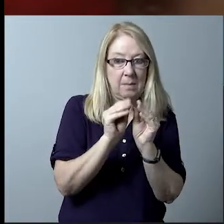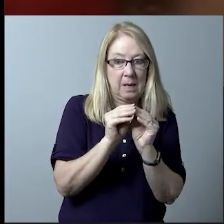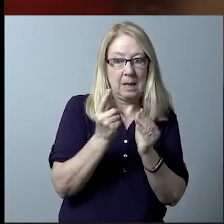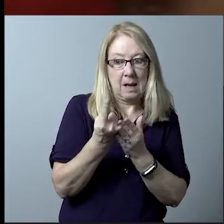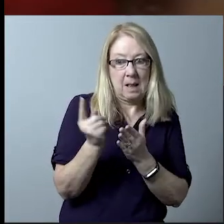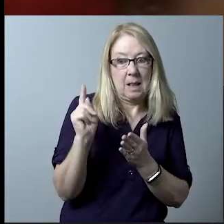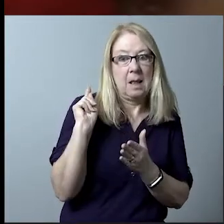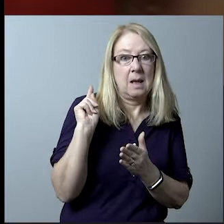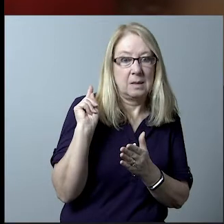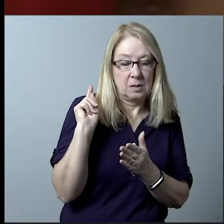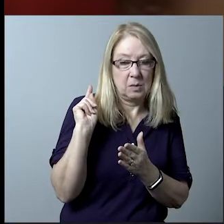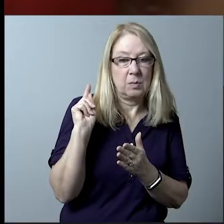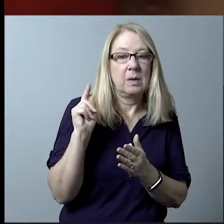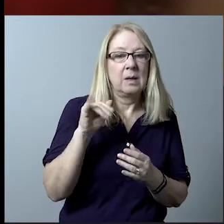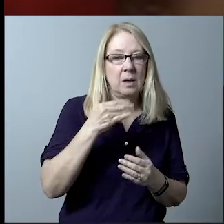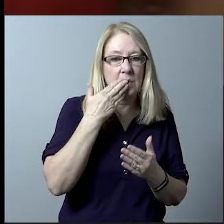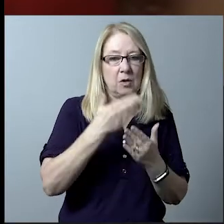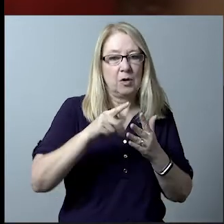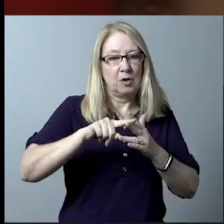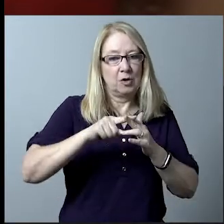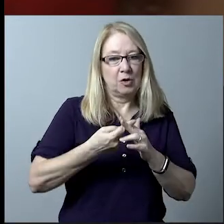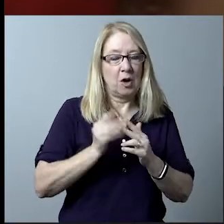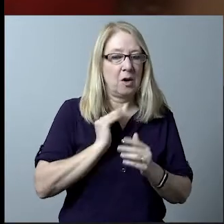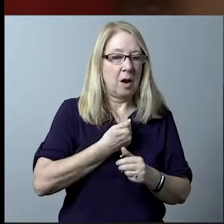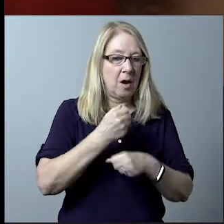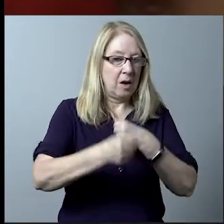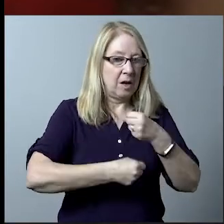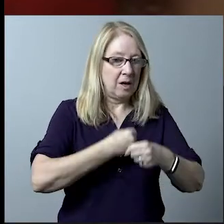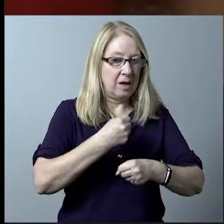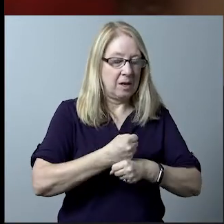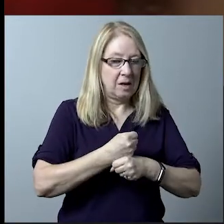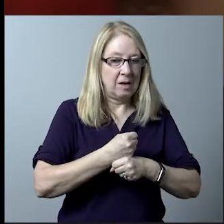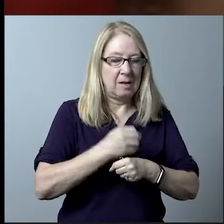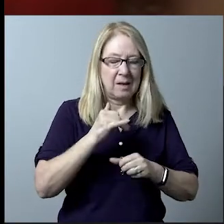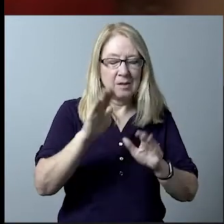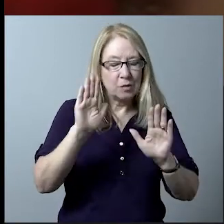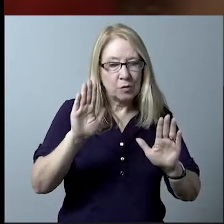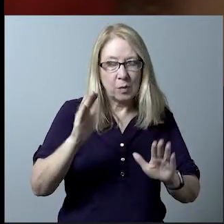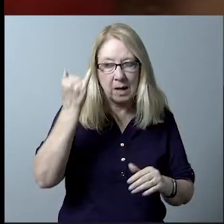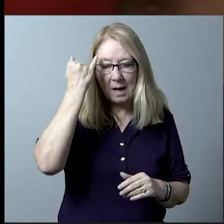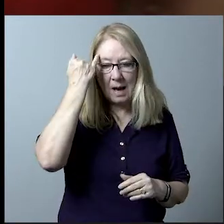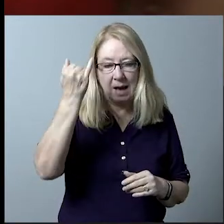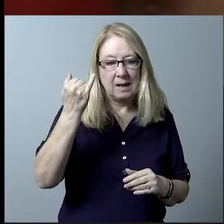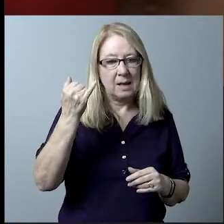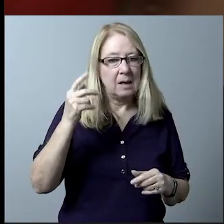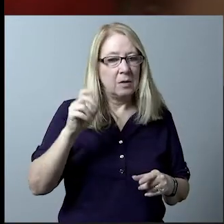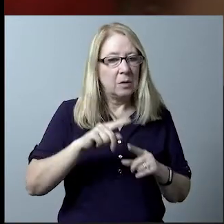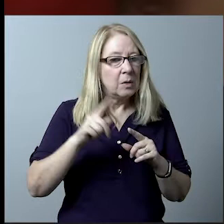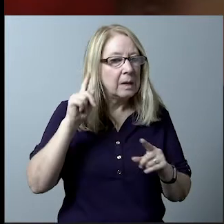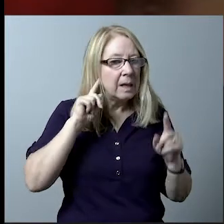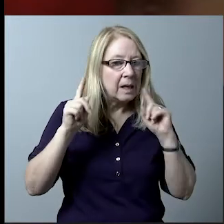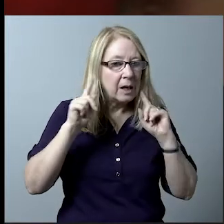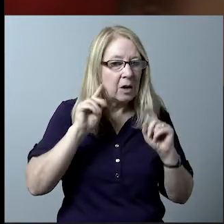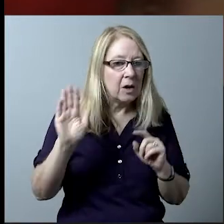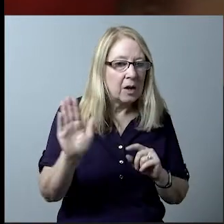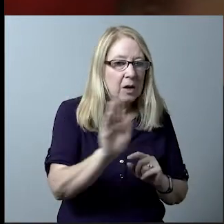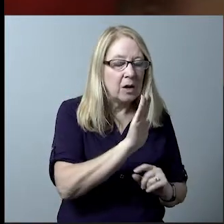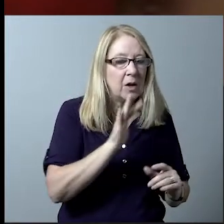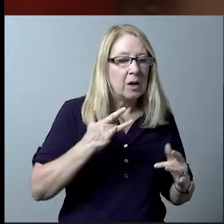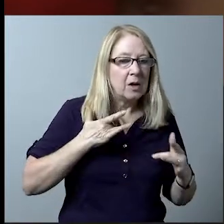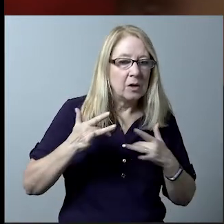session last week. So I think that was a great start to the academic year, which is a fantastic idea to hear